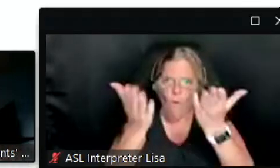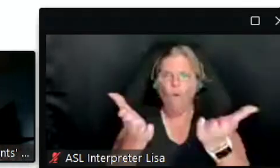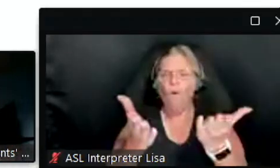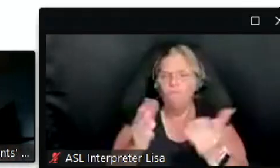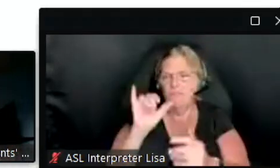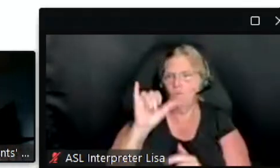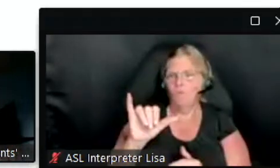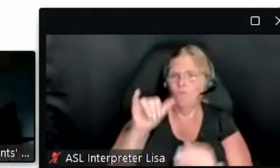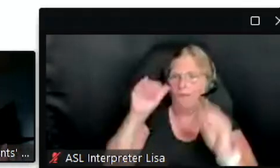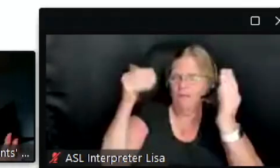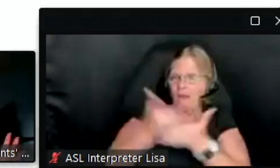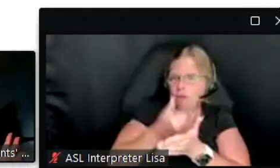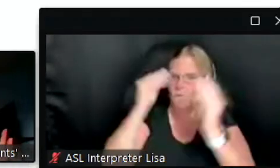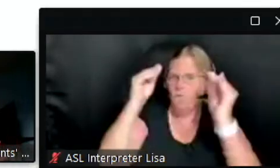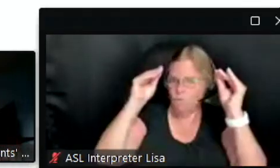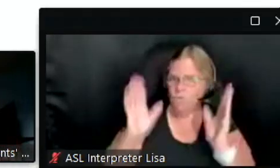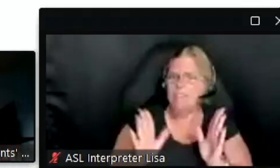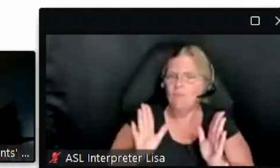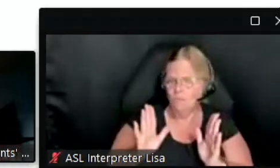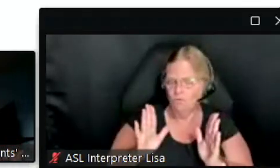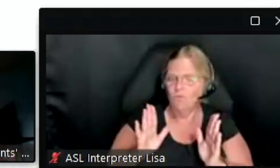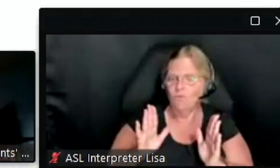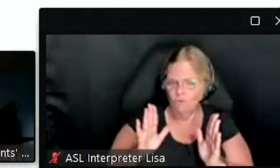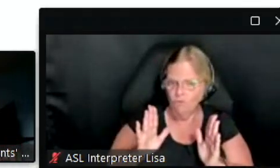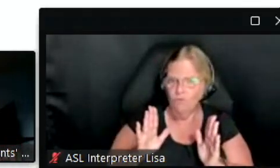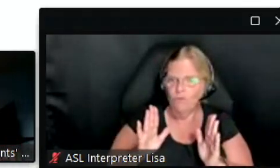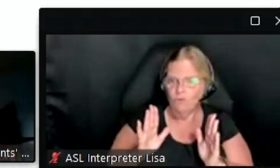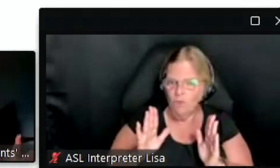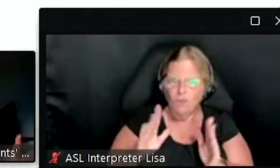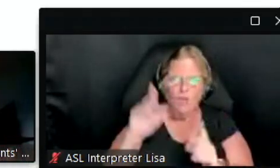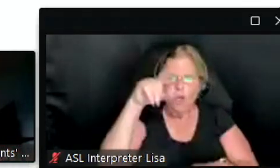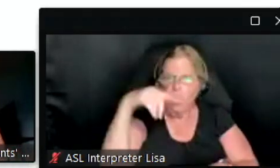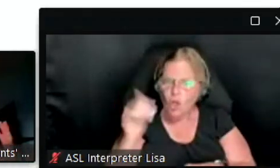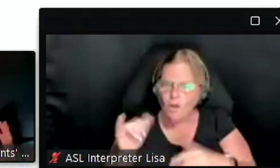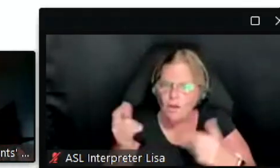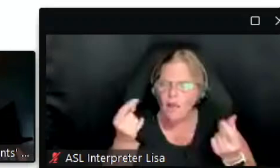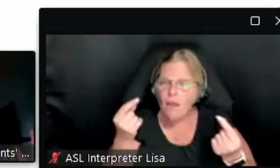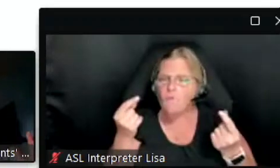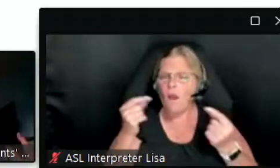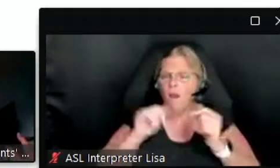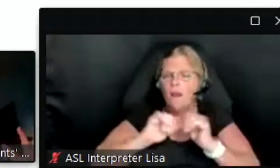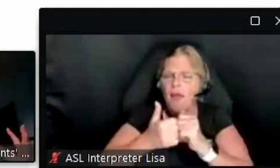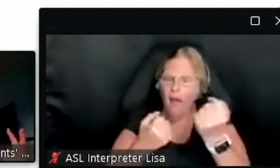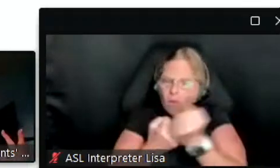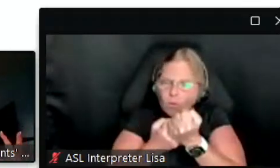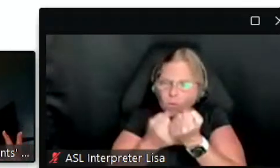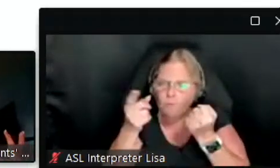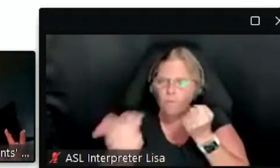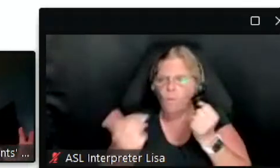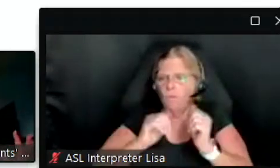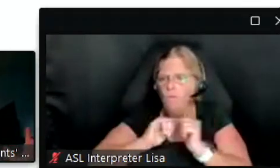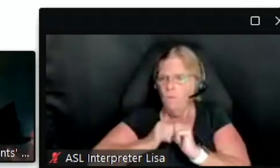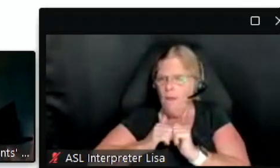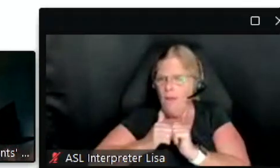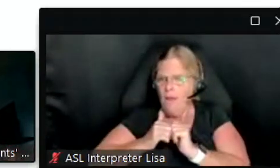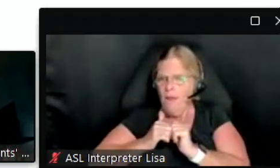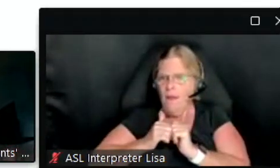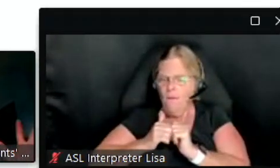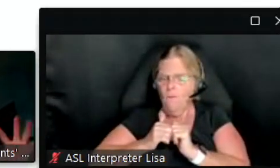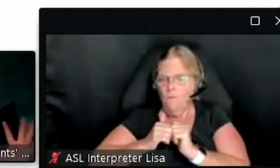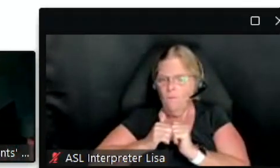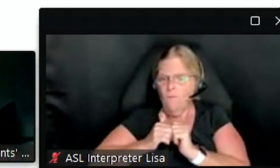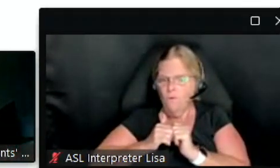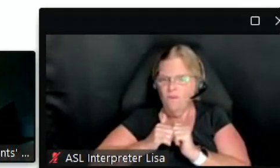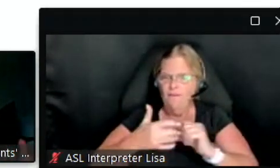new teacher, and what does it look like, and how do we support you so that you really feel like you